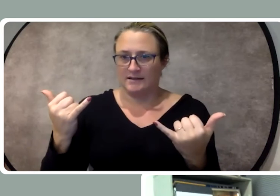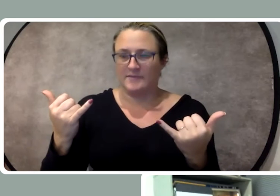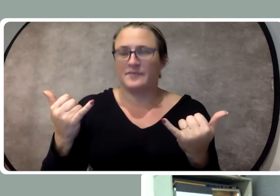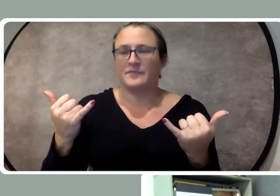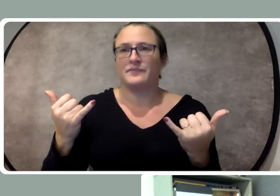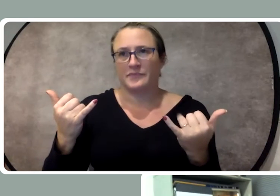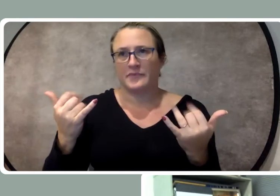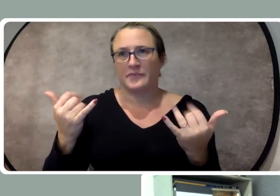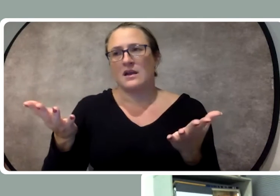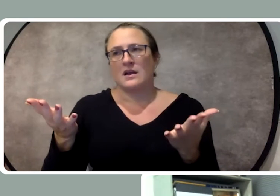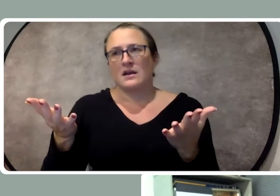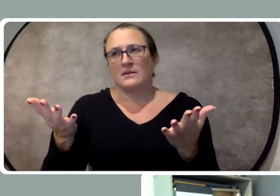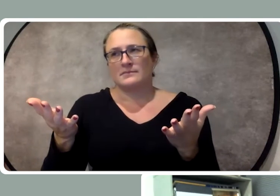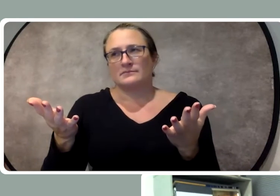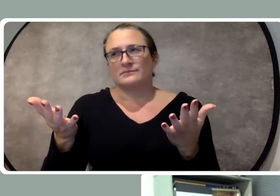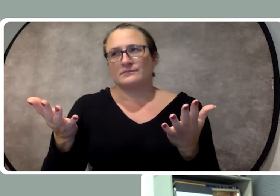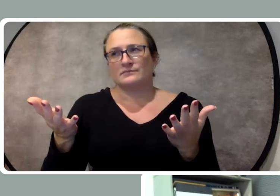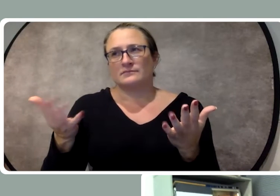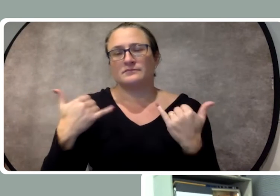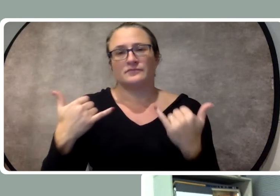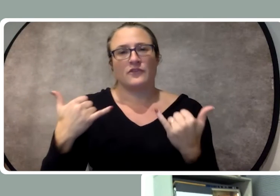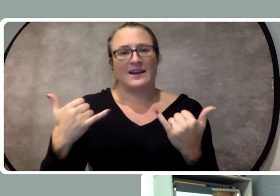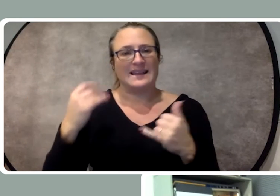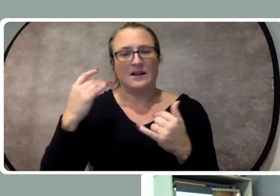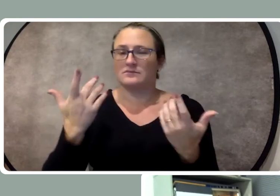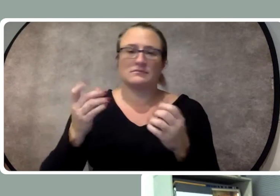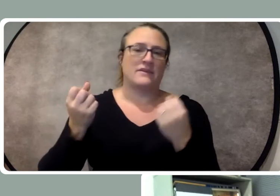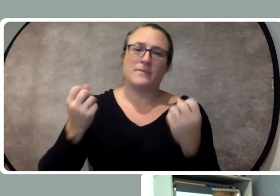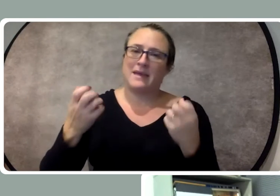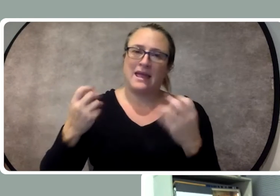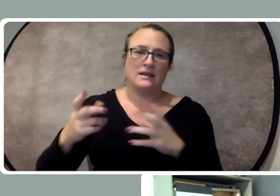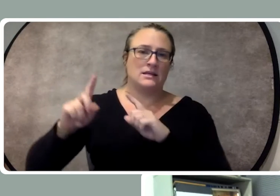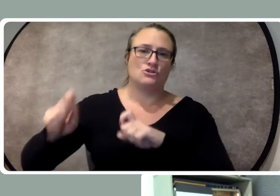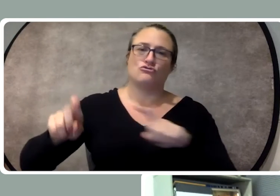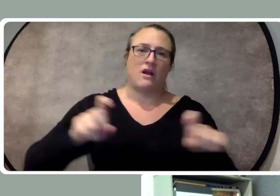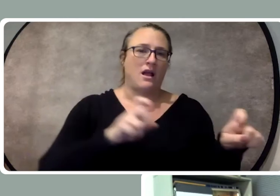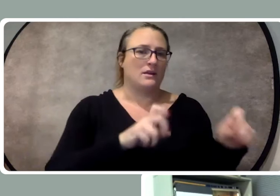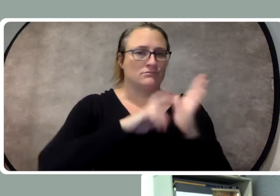we are starting to consider, there are many trials looking at the